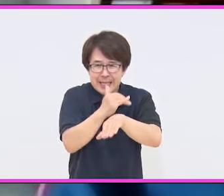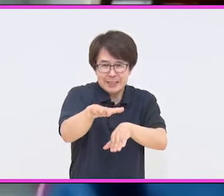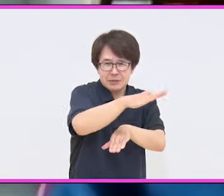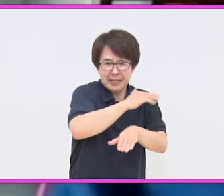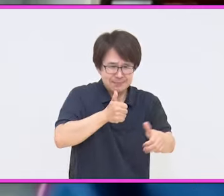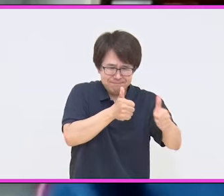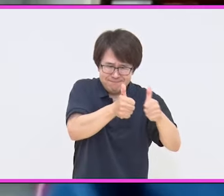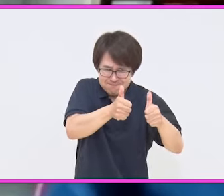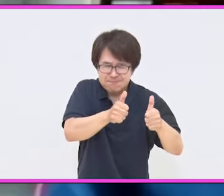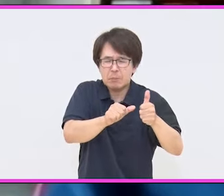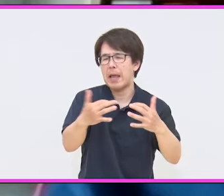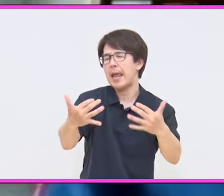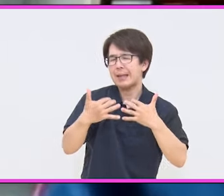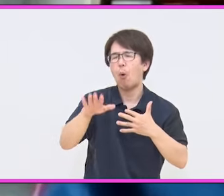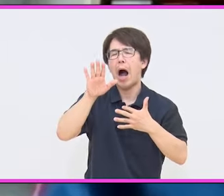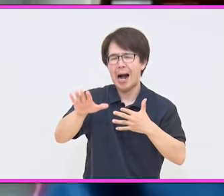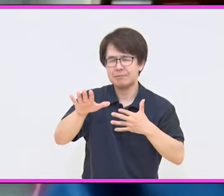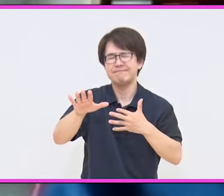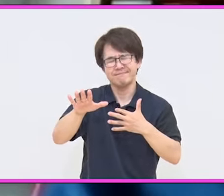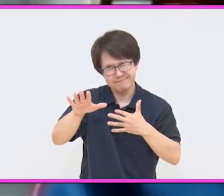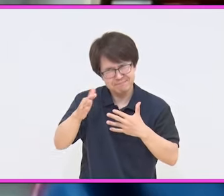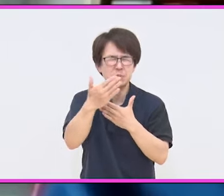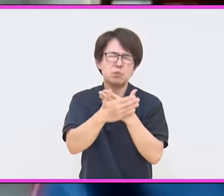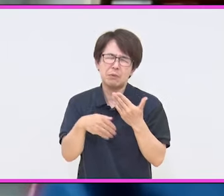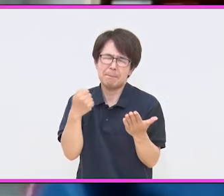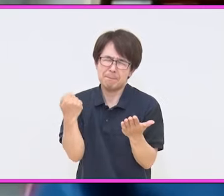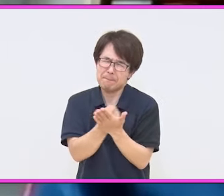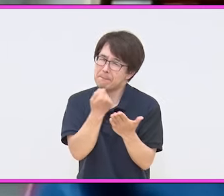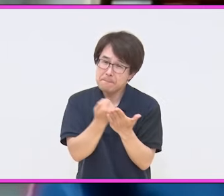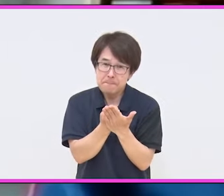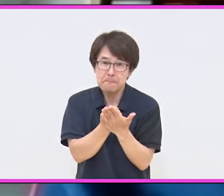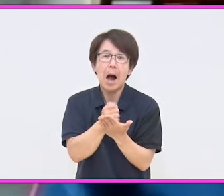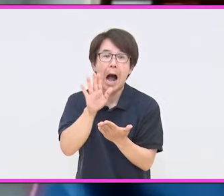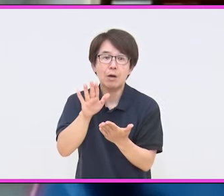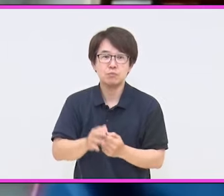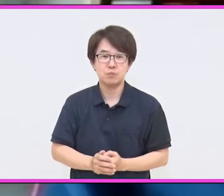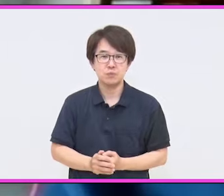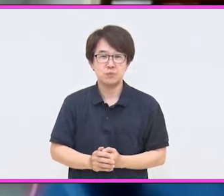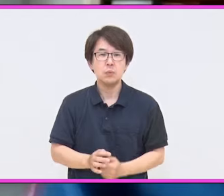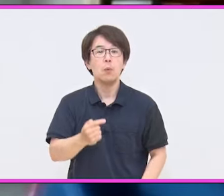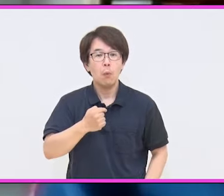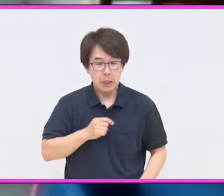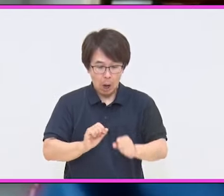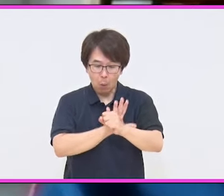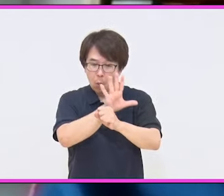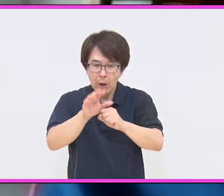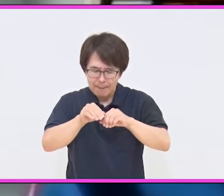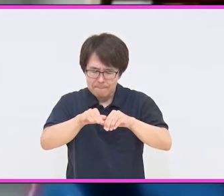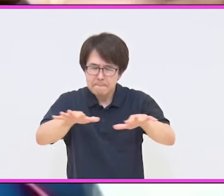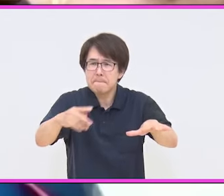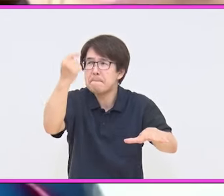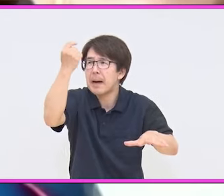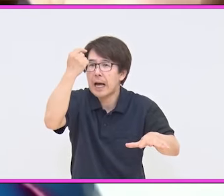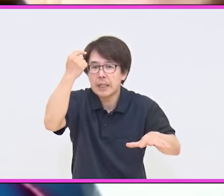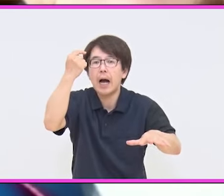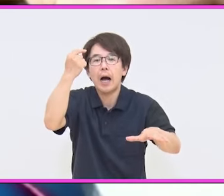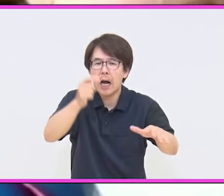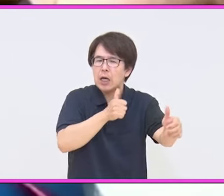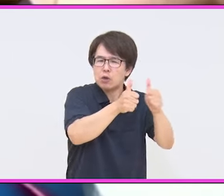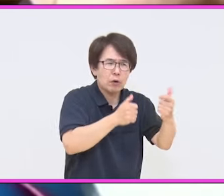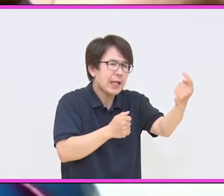difference to athletes. But if one thing that COVID has taught me, and